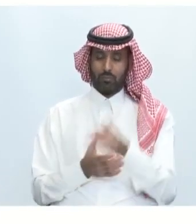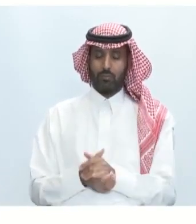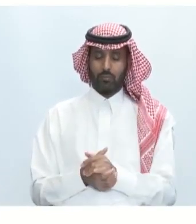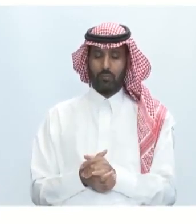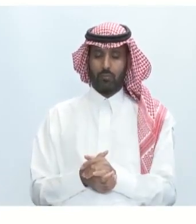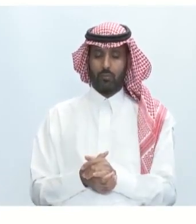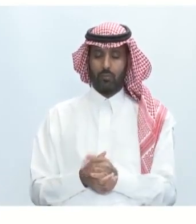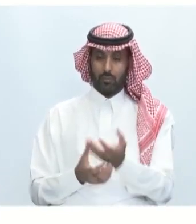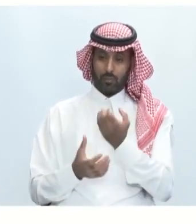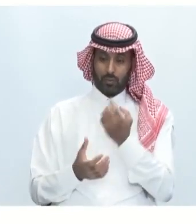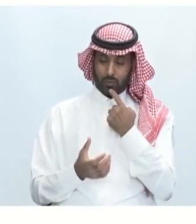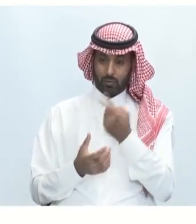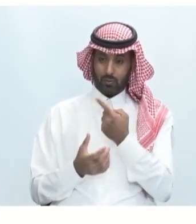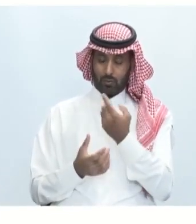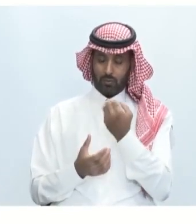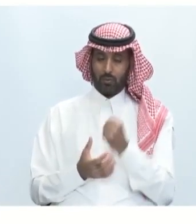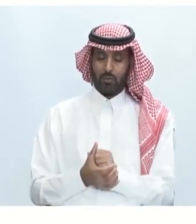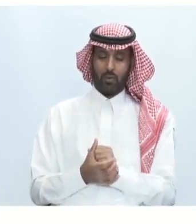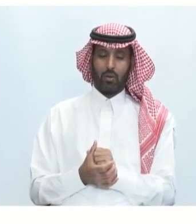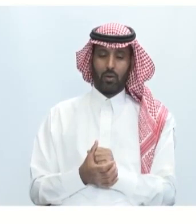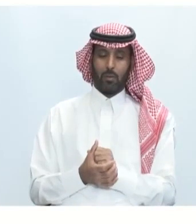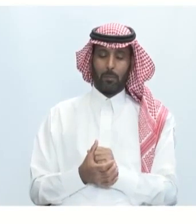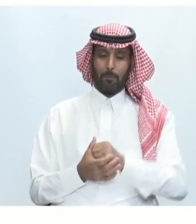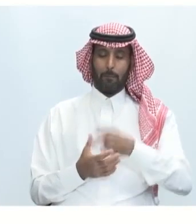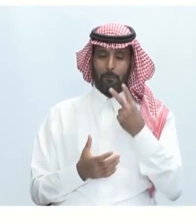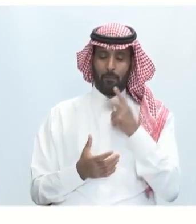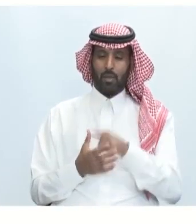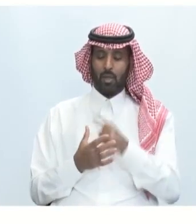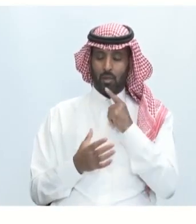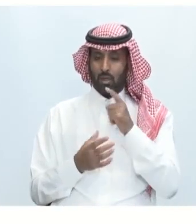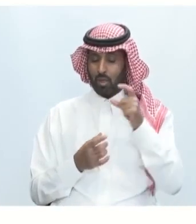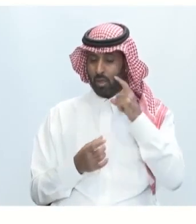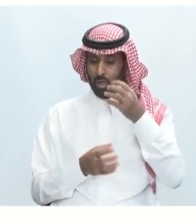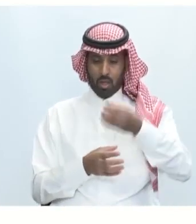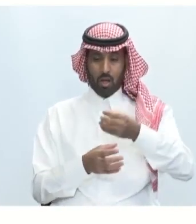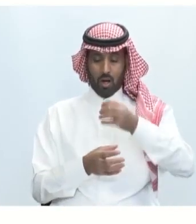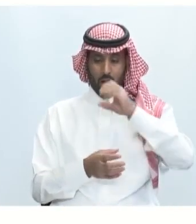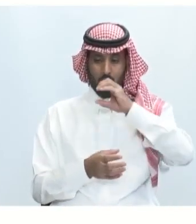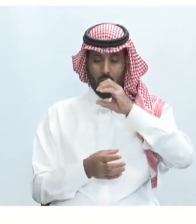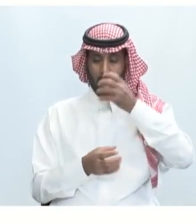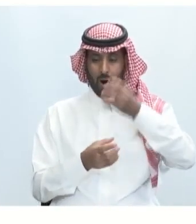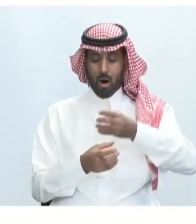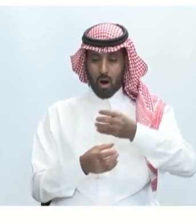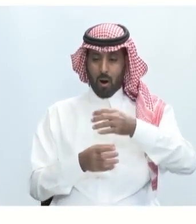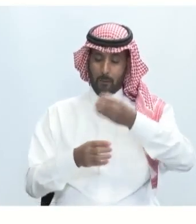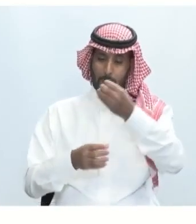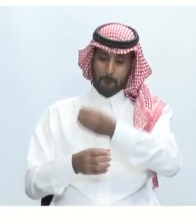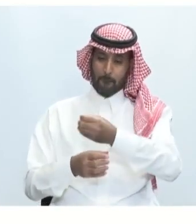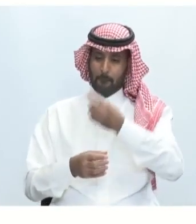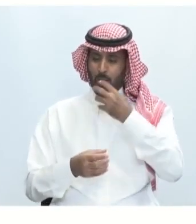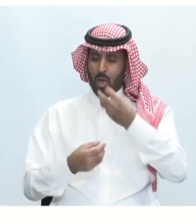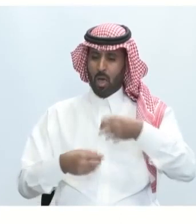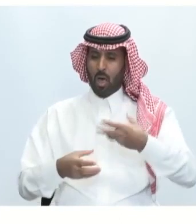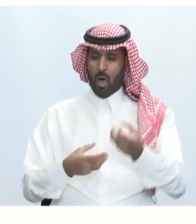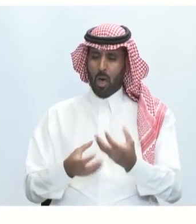are the receivers of the joke. Number two, a glass of water the talk show host poured